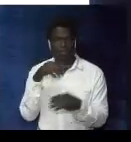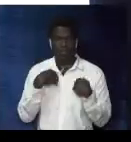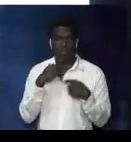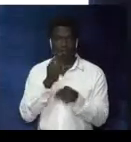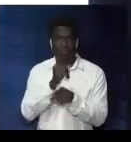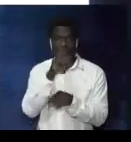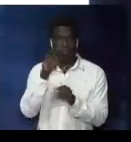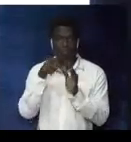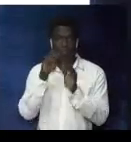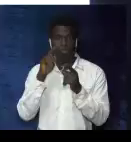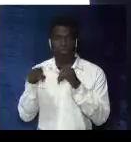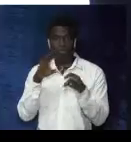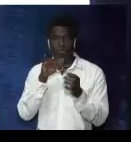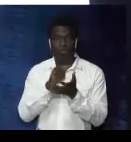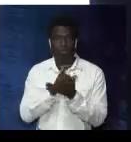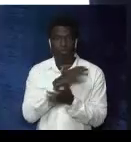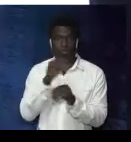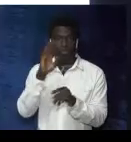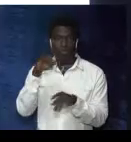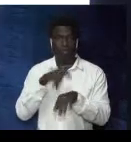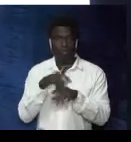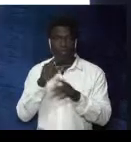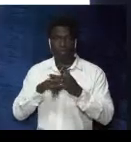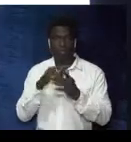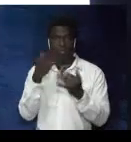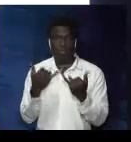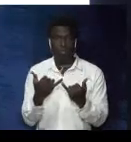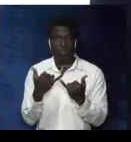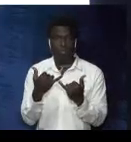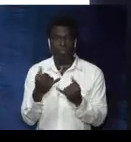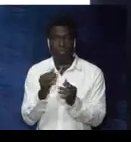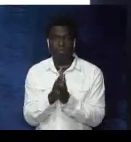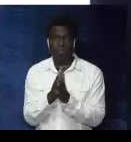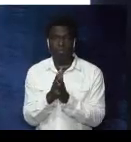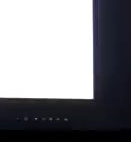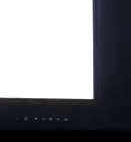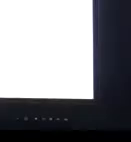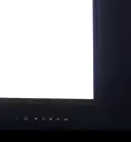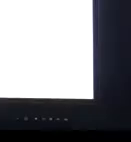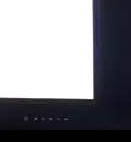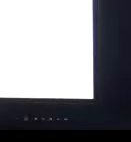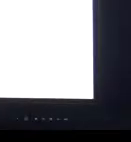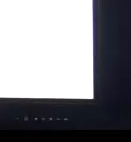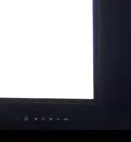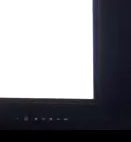just 1 minute to do that, and your time starts now.